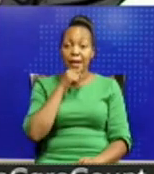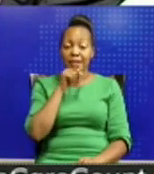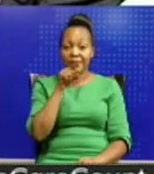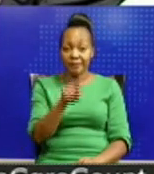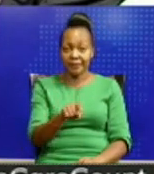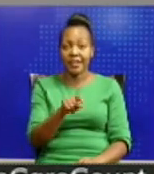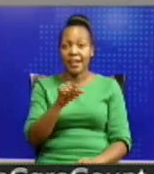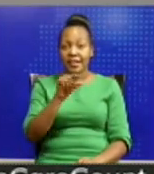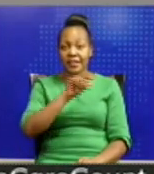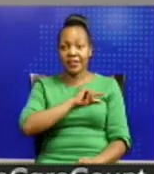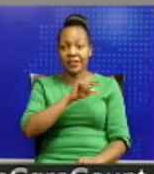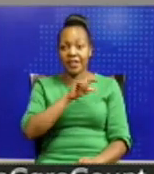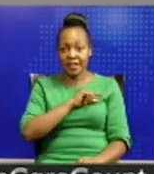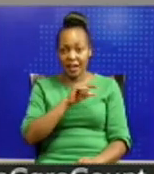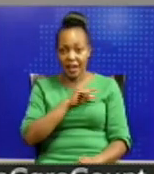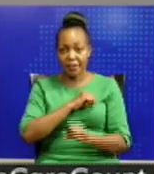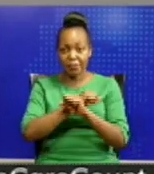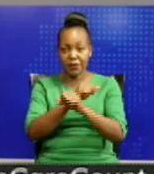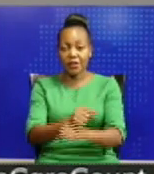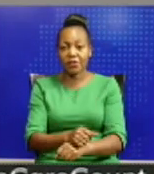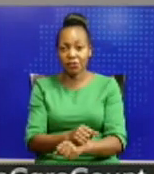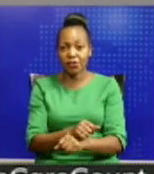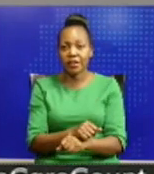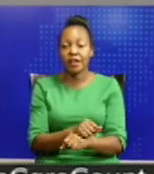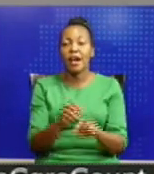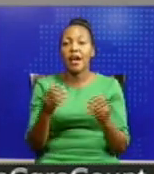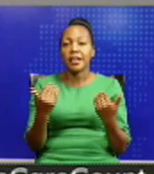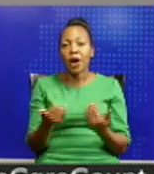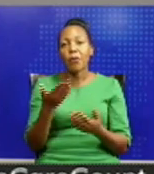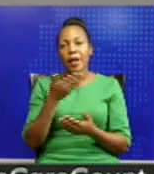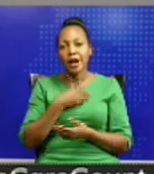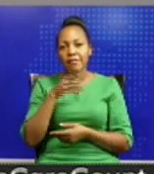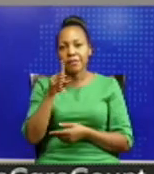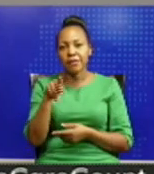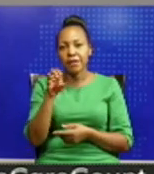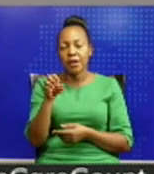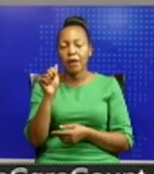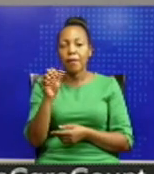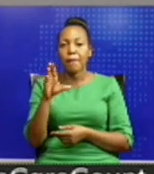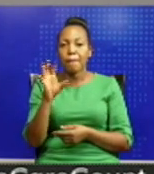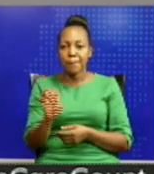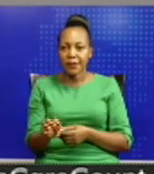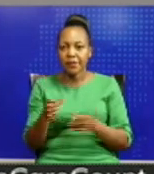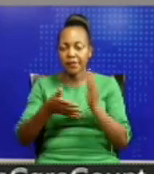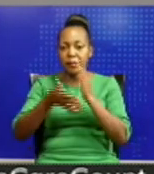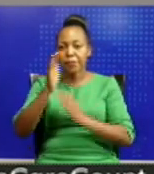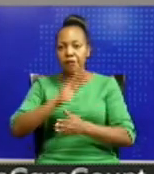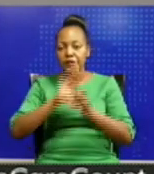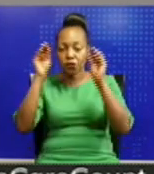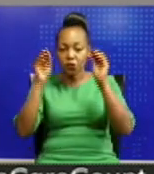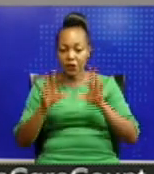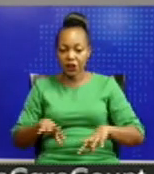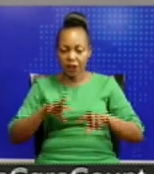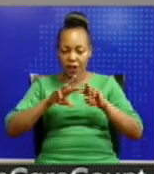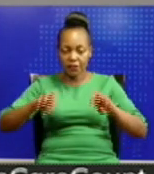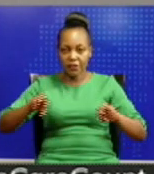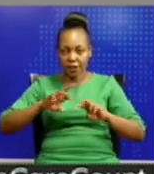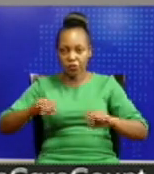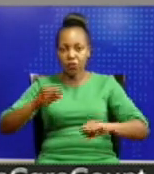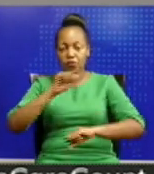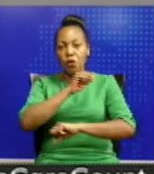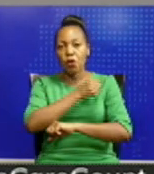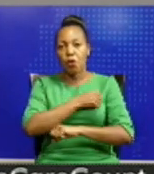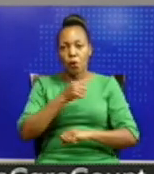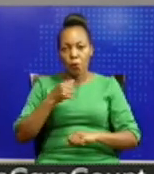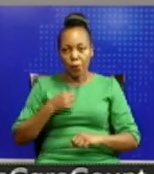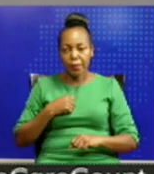coordinator with Oxfam. Pismo Semenda is a lecturer and also teacher, professional teacher, if you will, and researcher in the School of Women and Gender